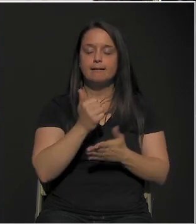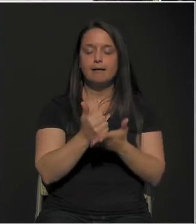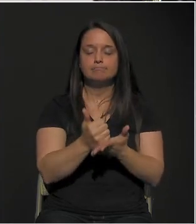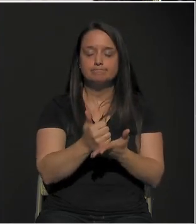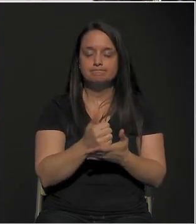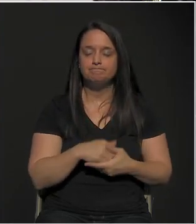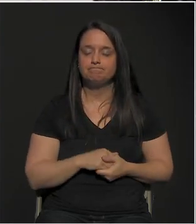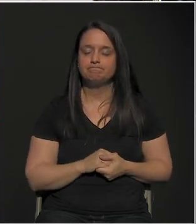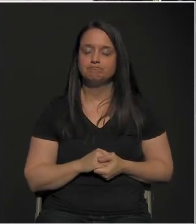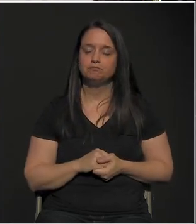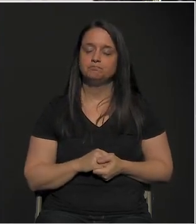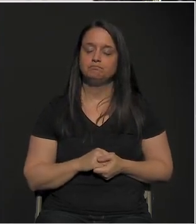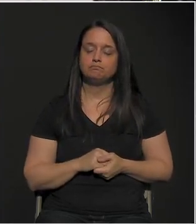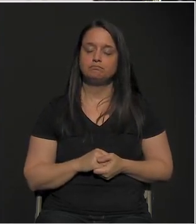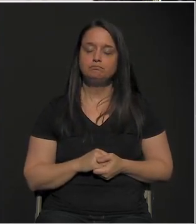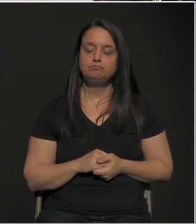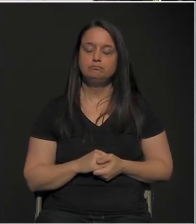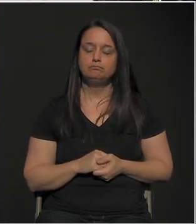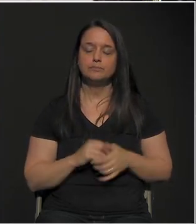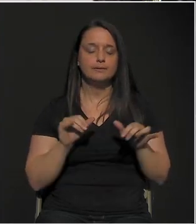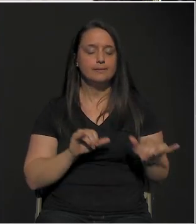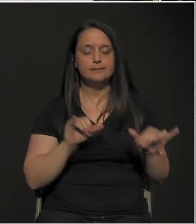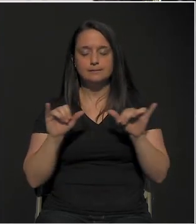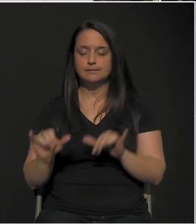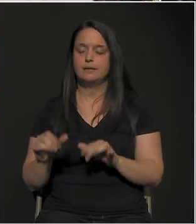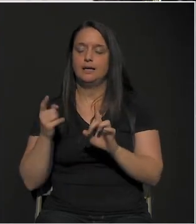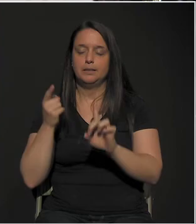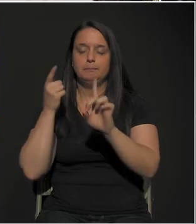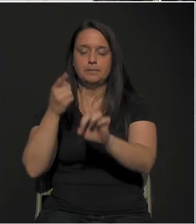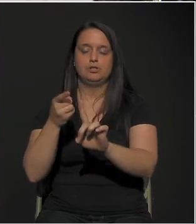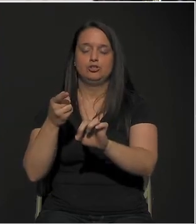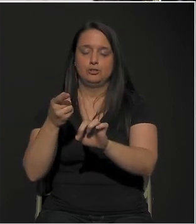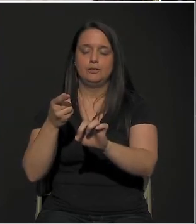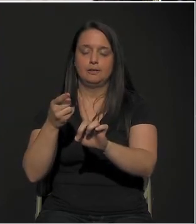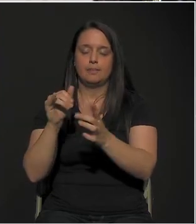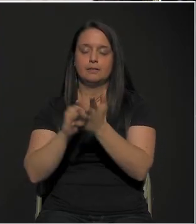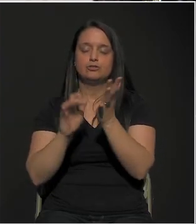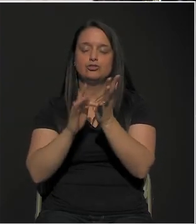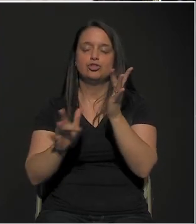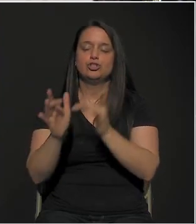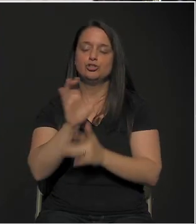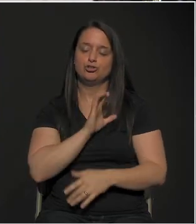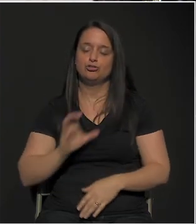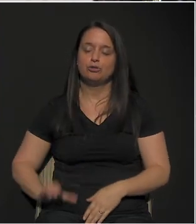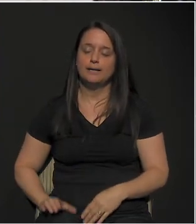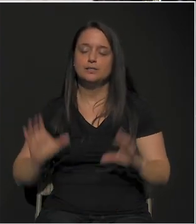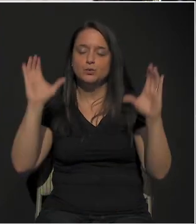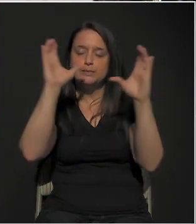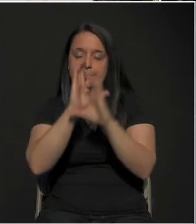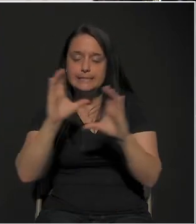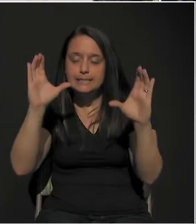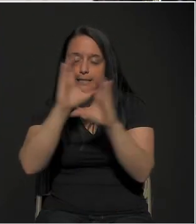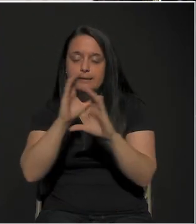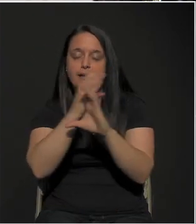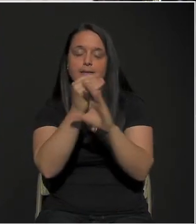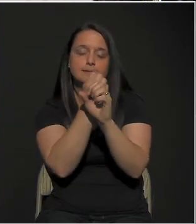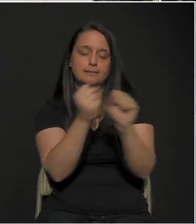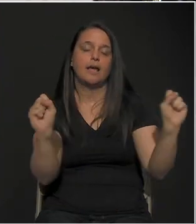church. The same mission that is Jesus Christ, to seek and to save that which is